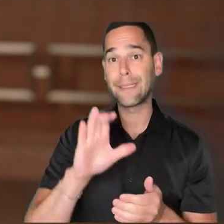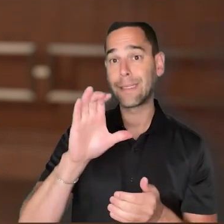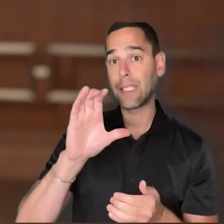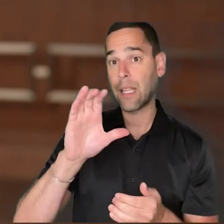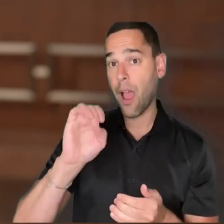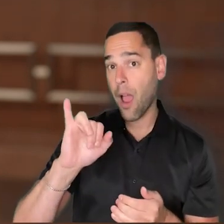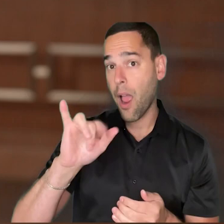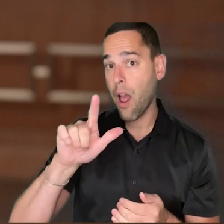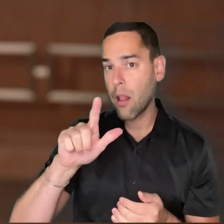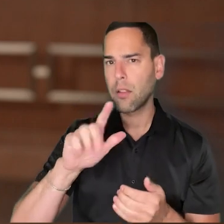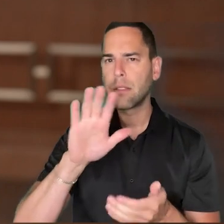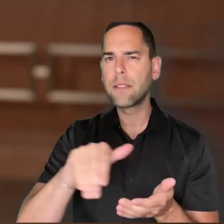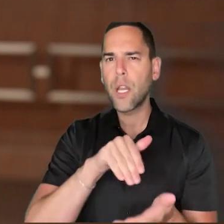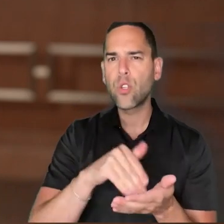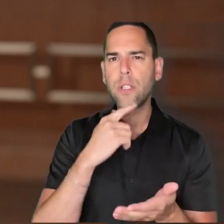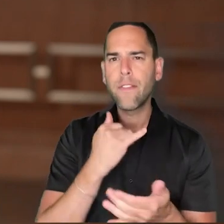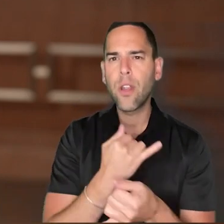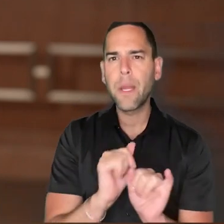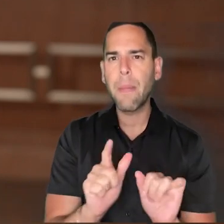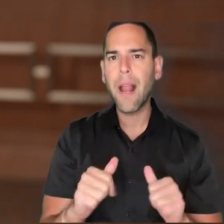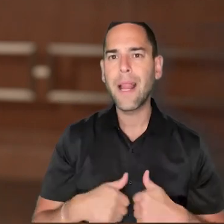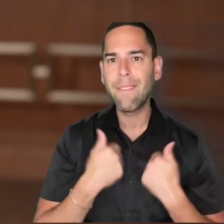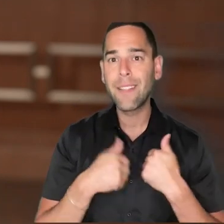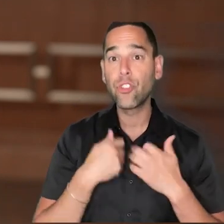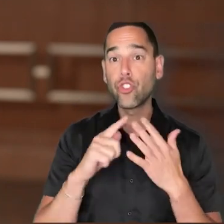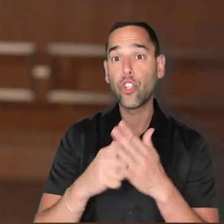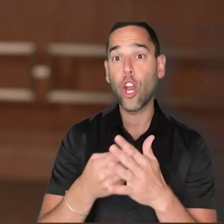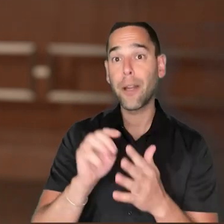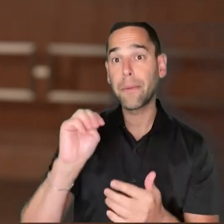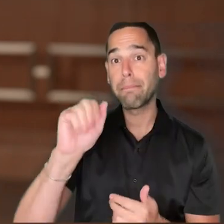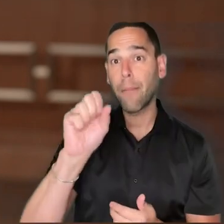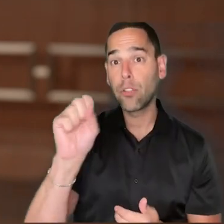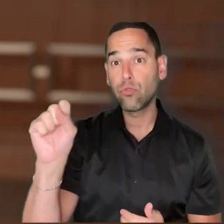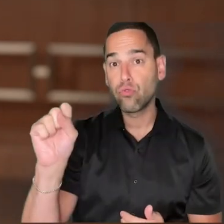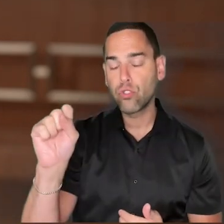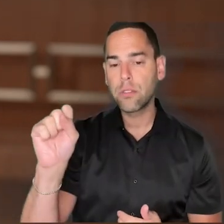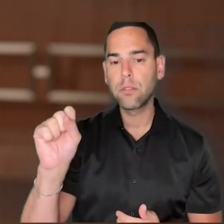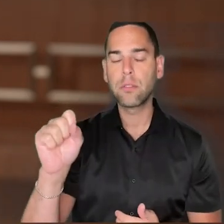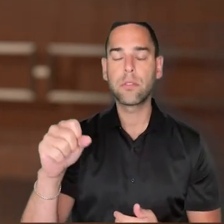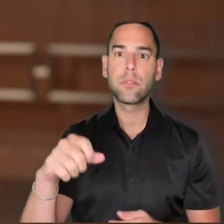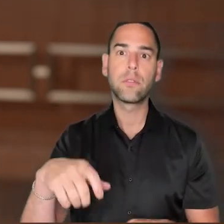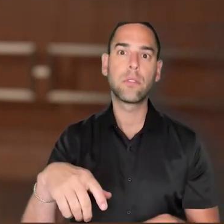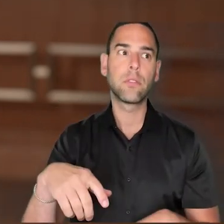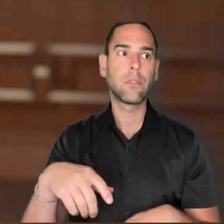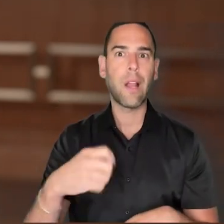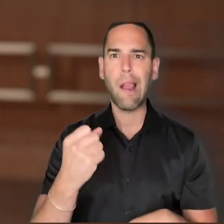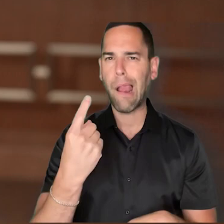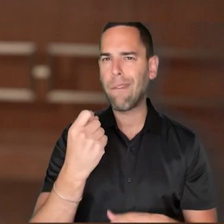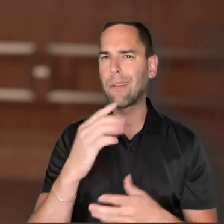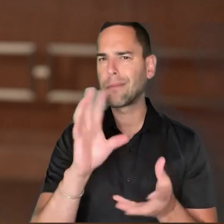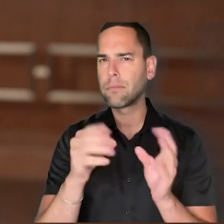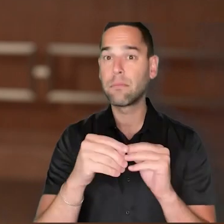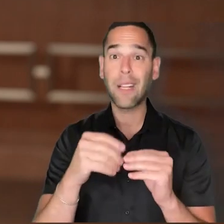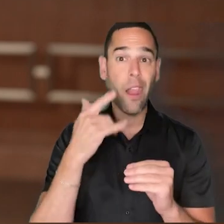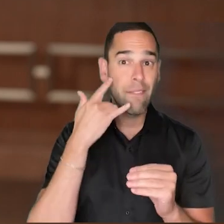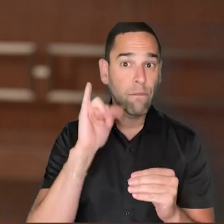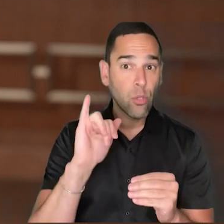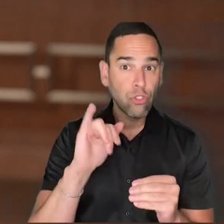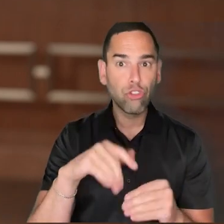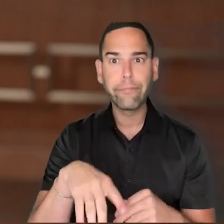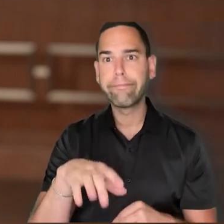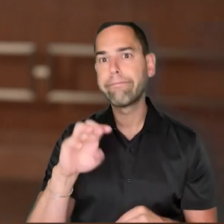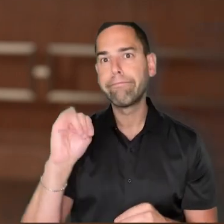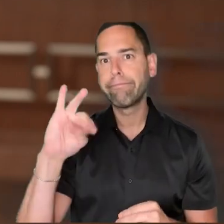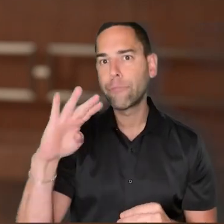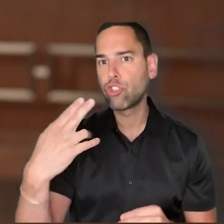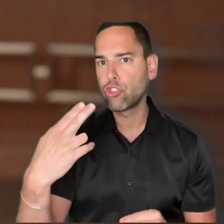for independent living starting in Massachusetts, 11 of them coming up in California, Michigan.